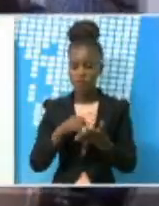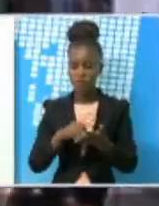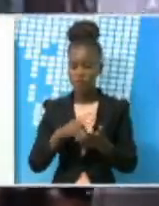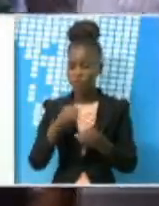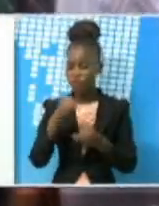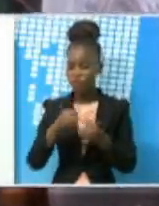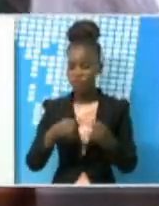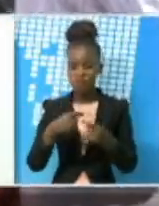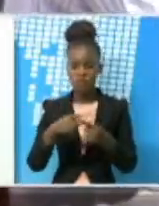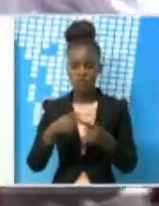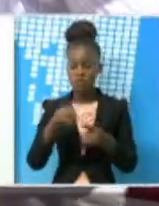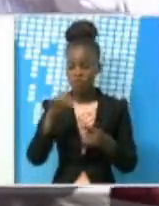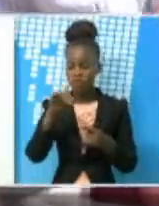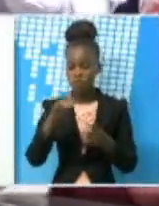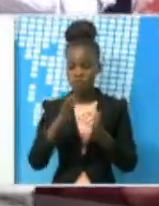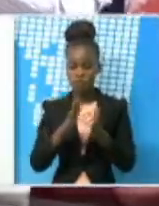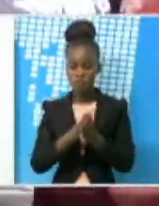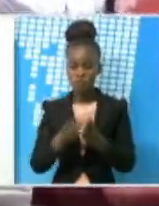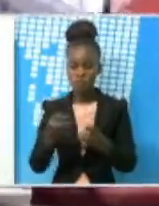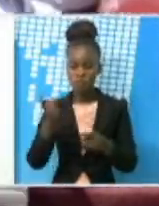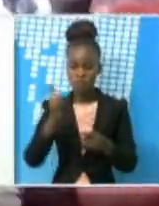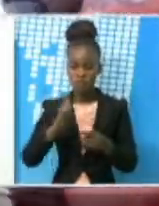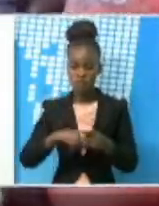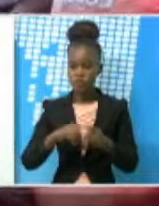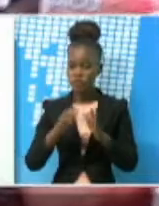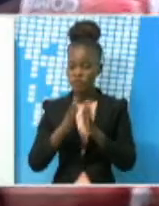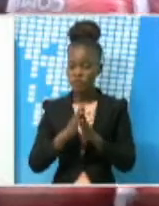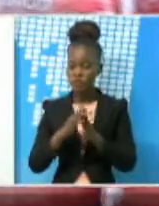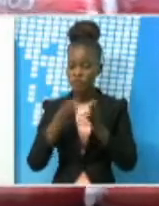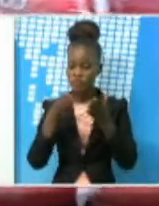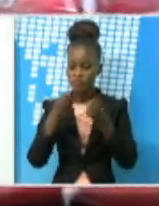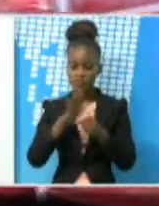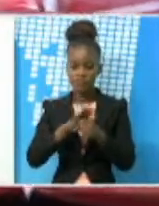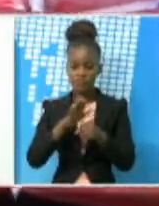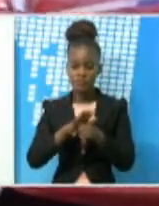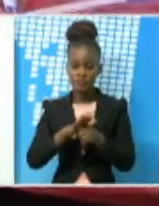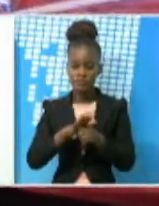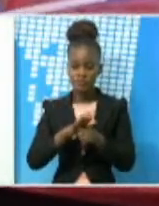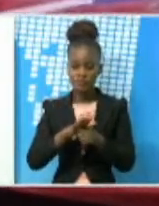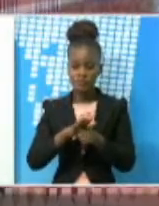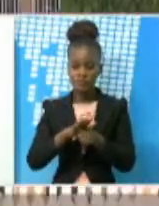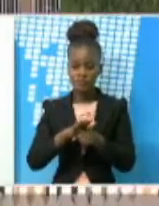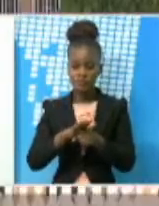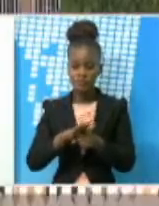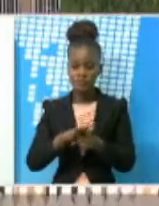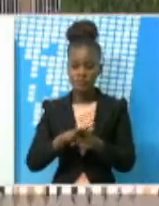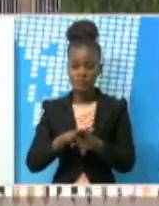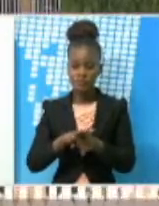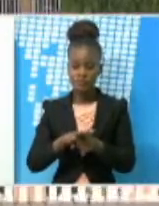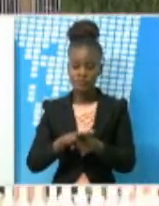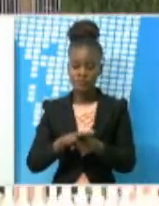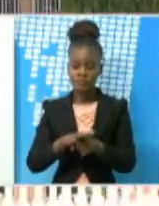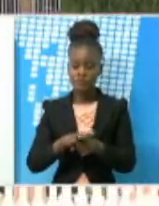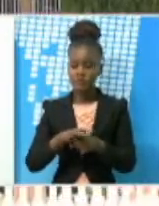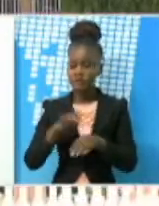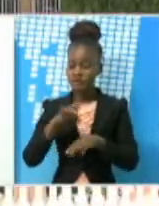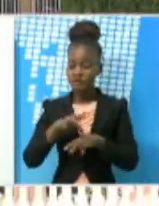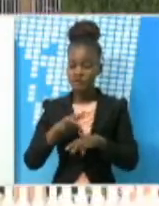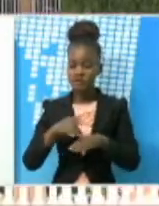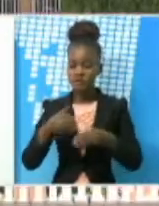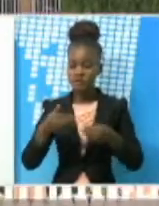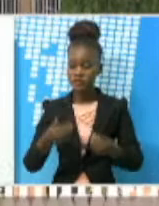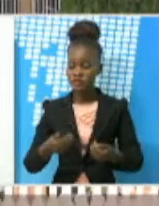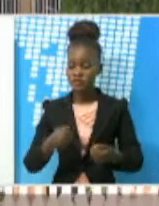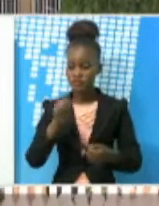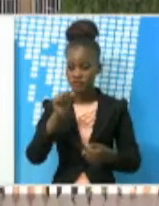promoting sustained, inclusive, and full productive employment. Win is that young people can still